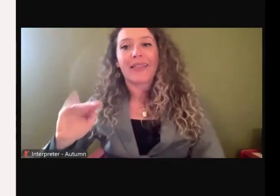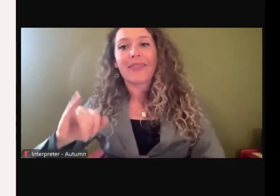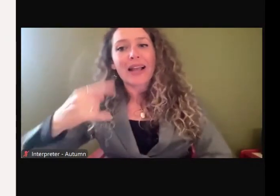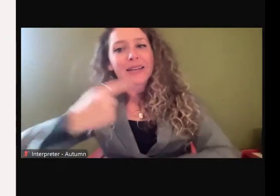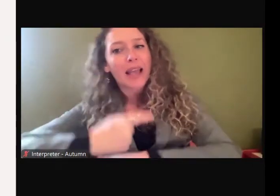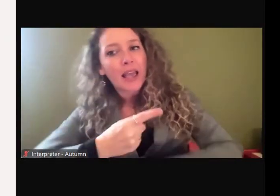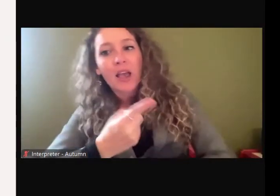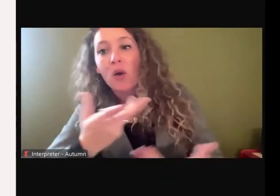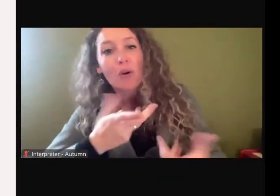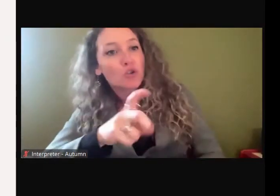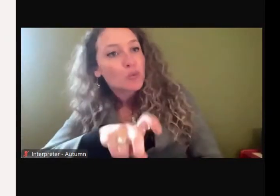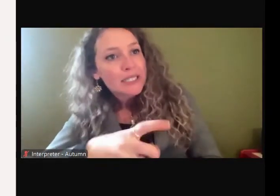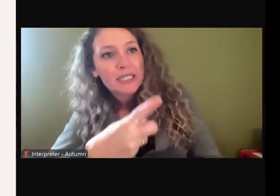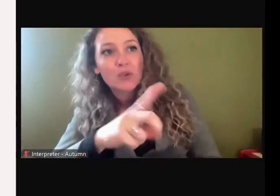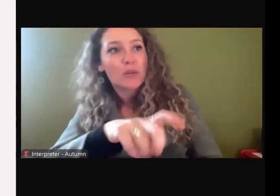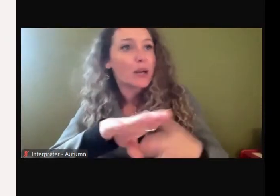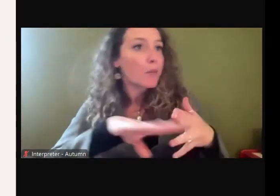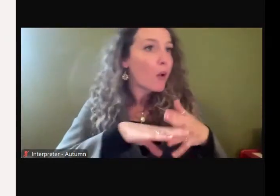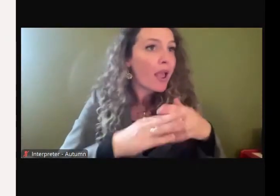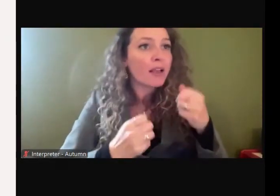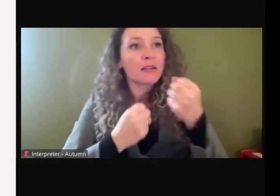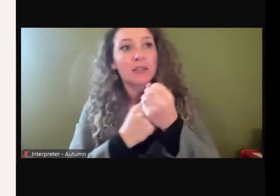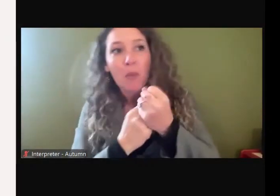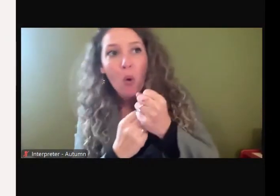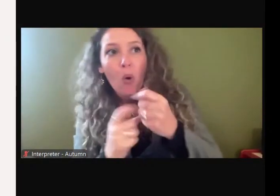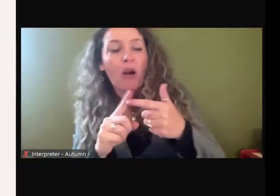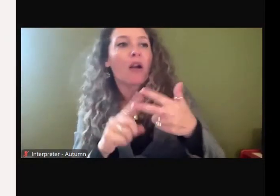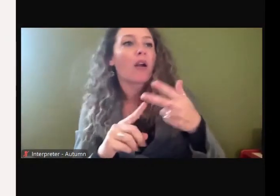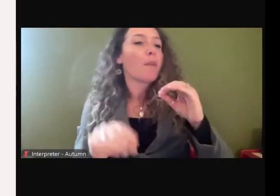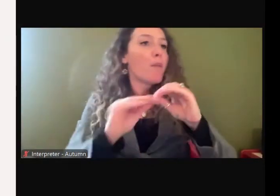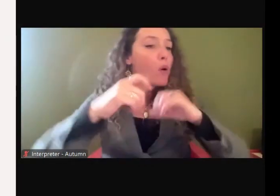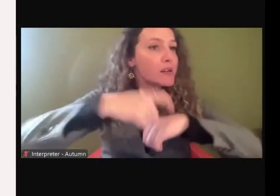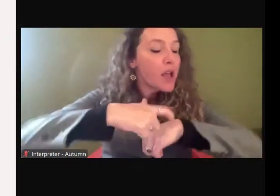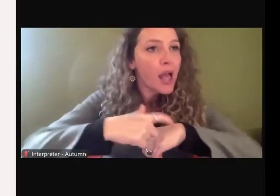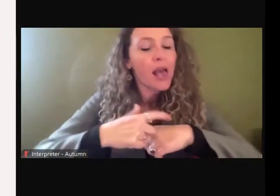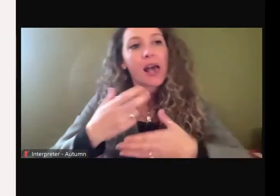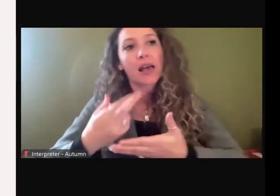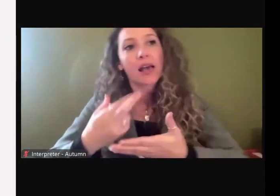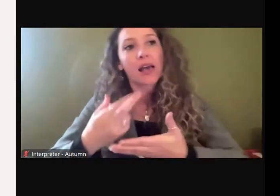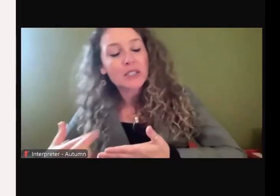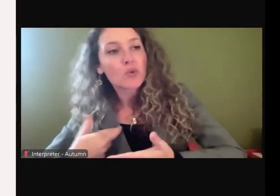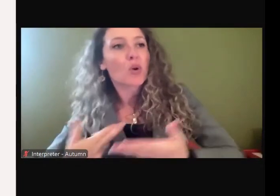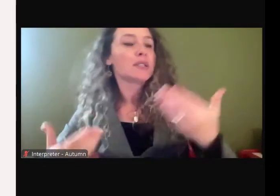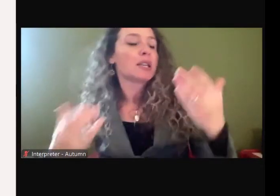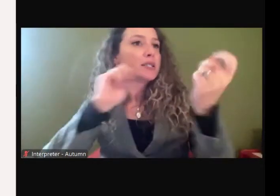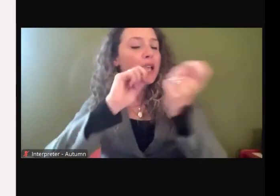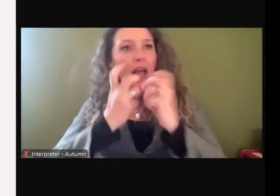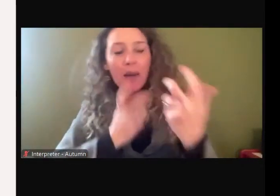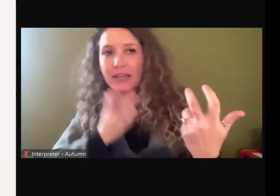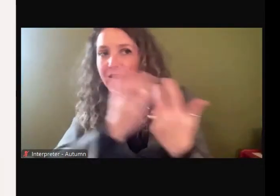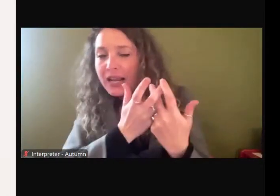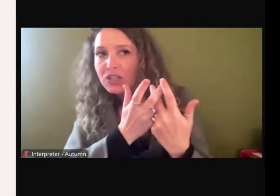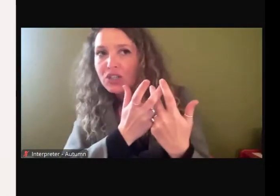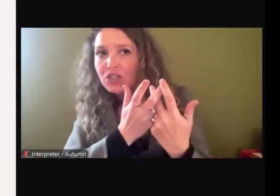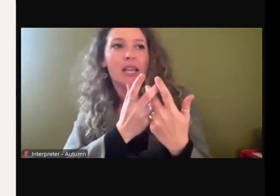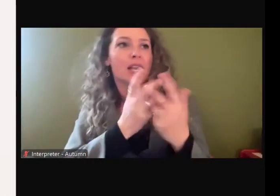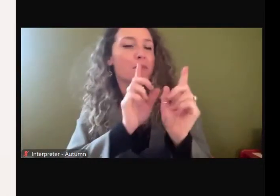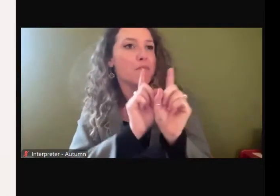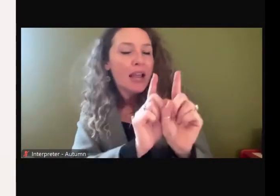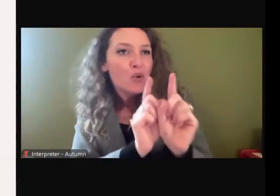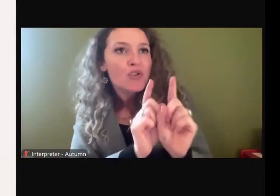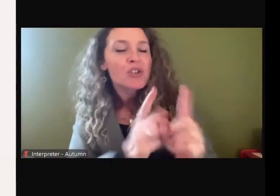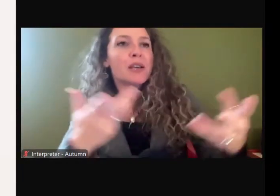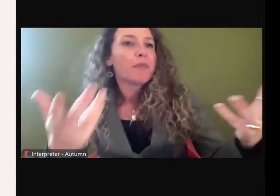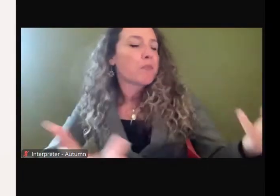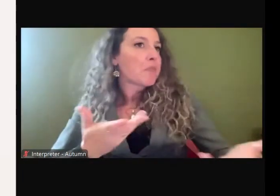need? Do you need a break? Do you need support? Do you need more time, more resources, accommodations, or specific mentorship? So it allowed everybody